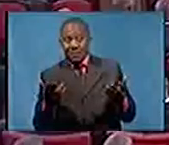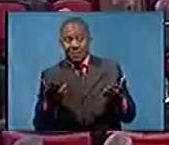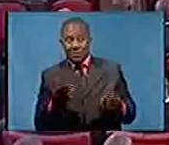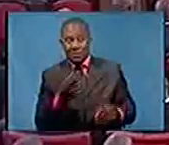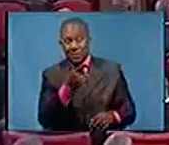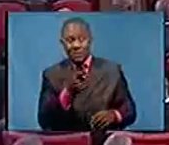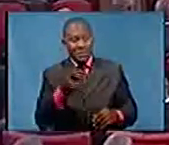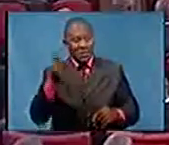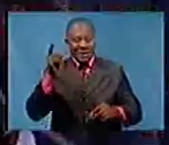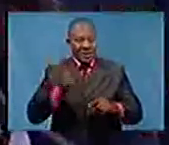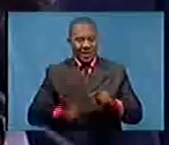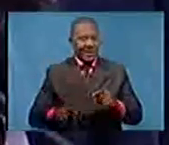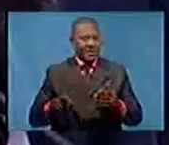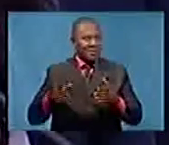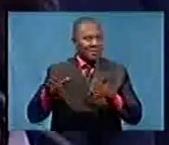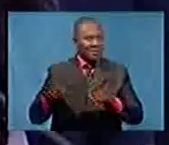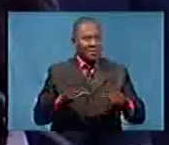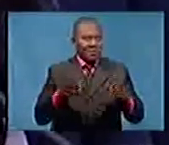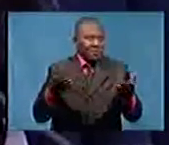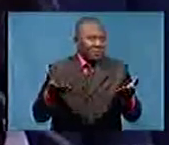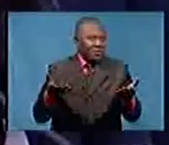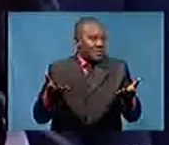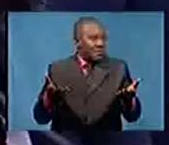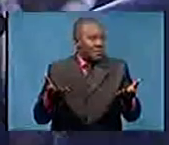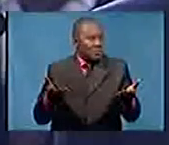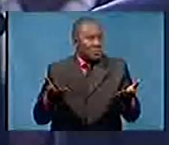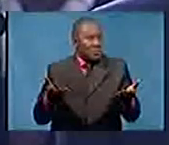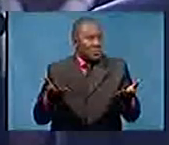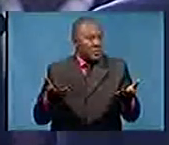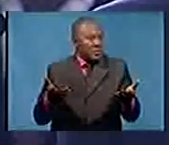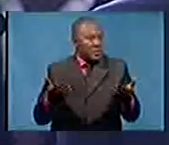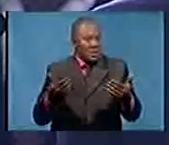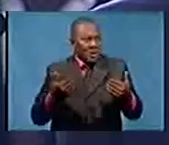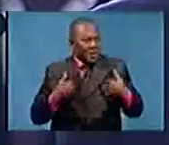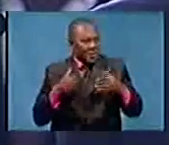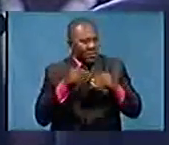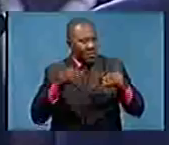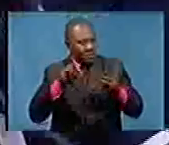things. We have no problem with a person like you.